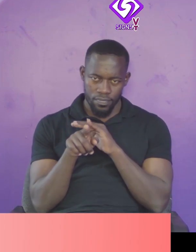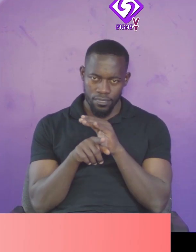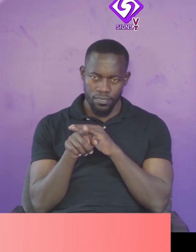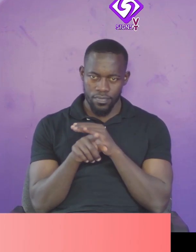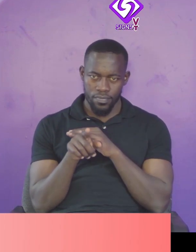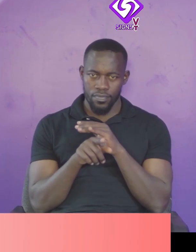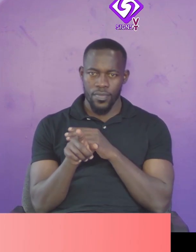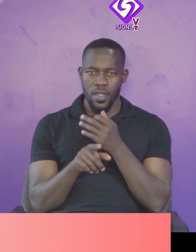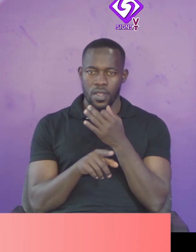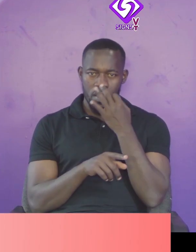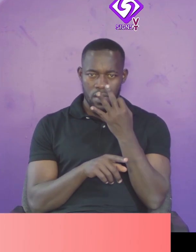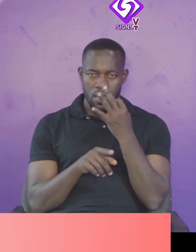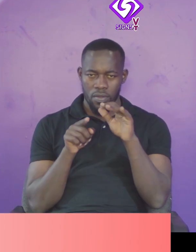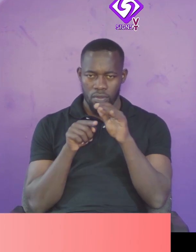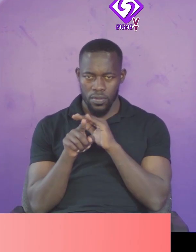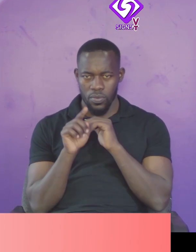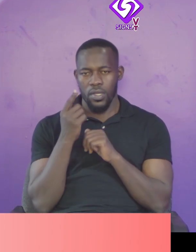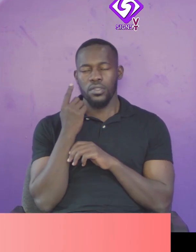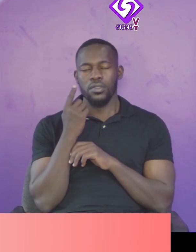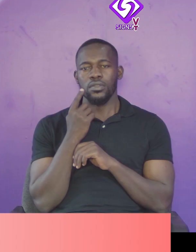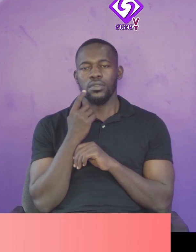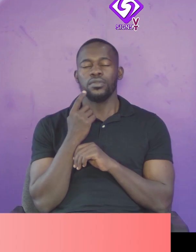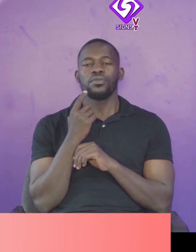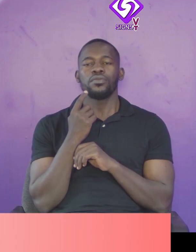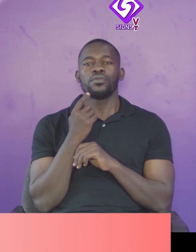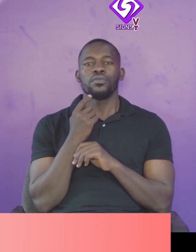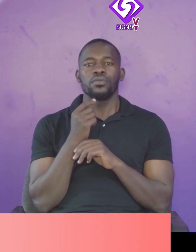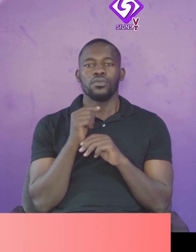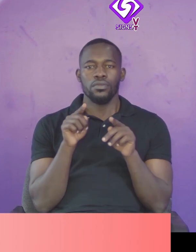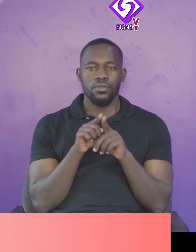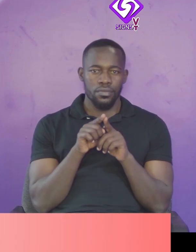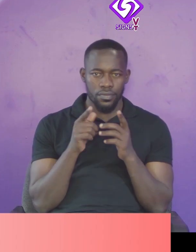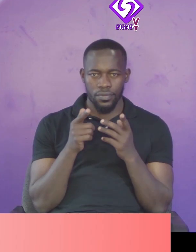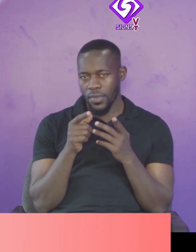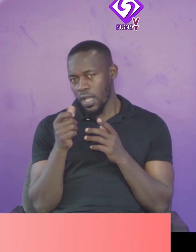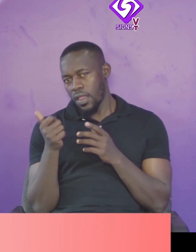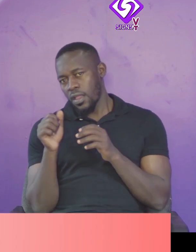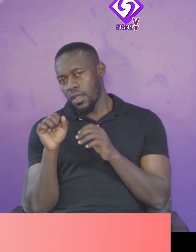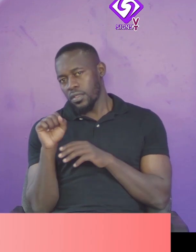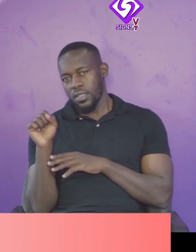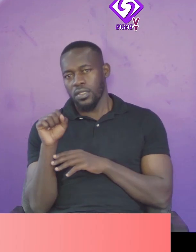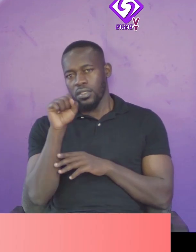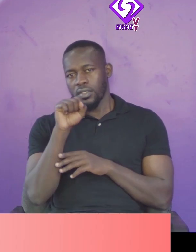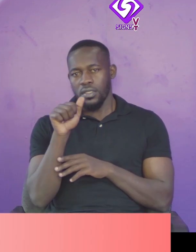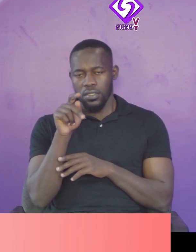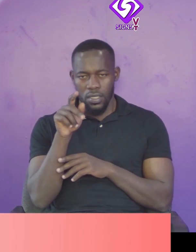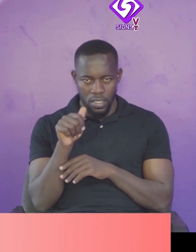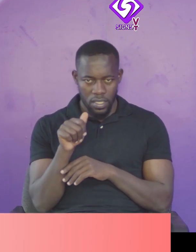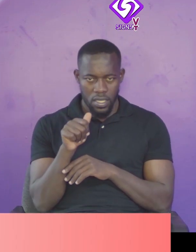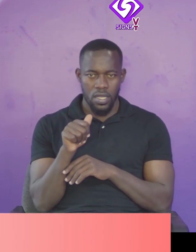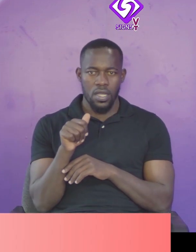Merino is starting as our striker. On the other side, as a winger, we are starting Bukayo Saka. On the bench, we